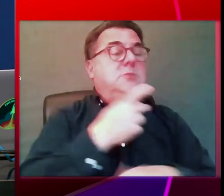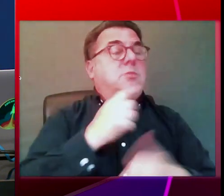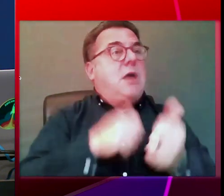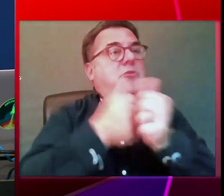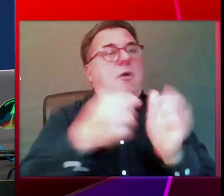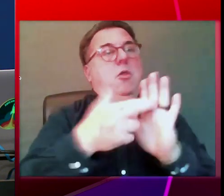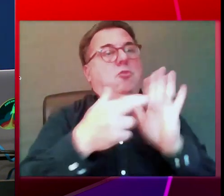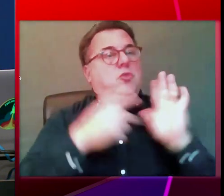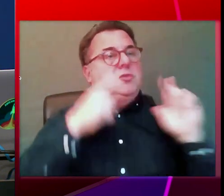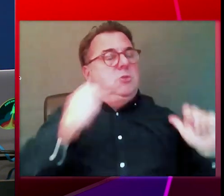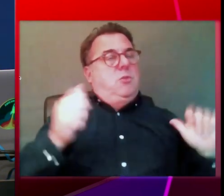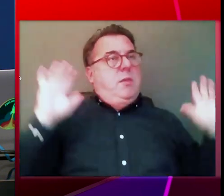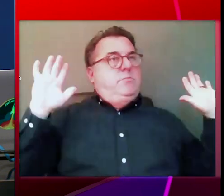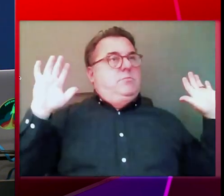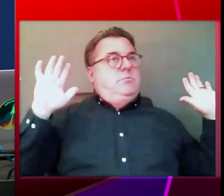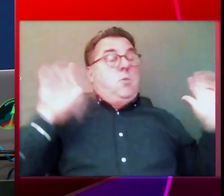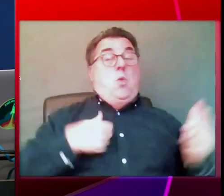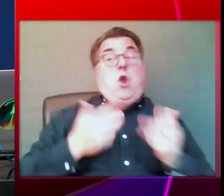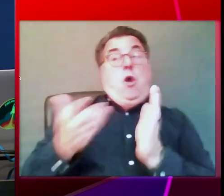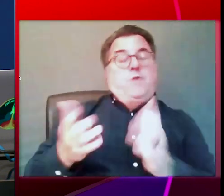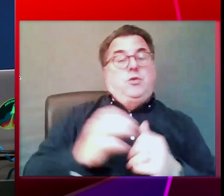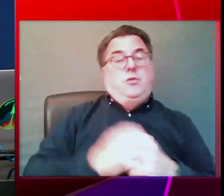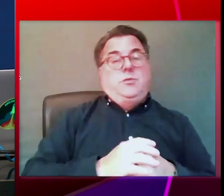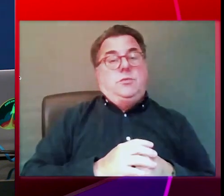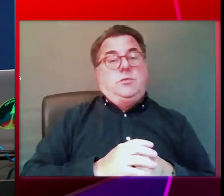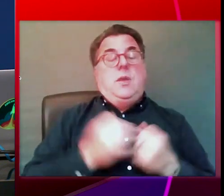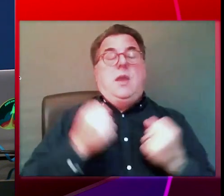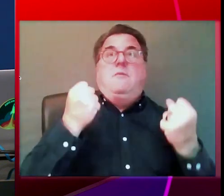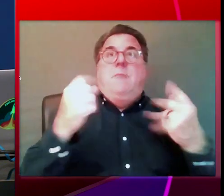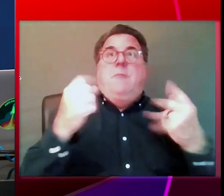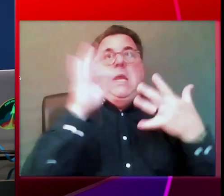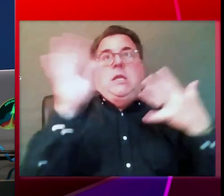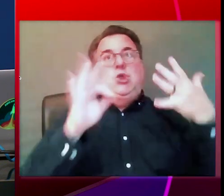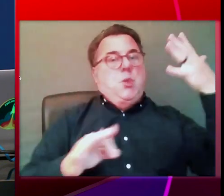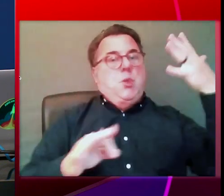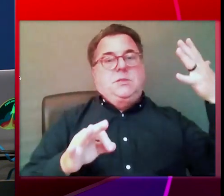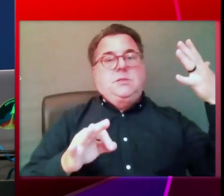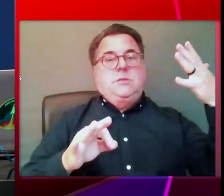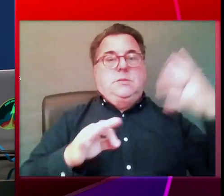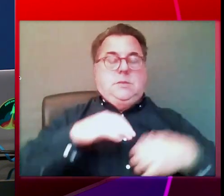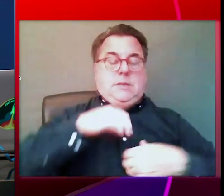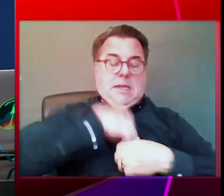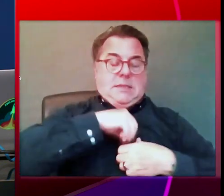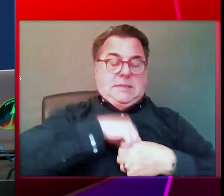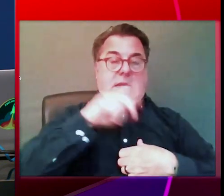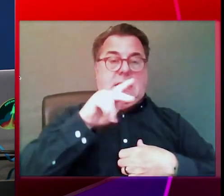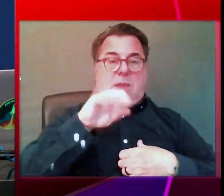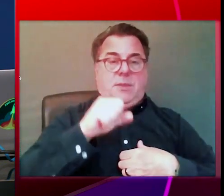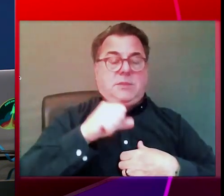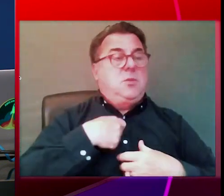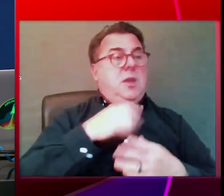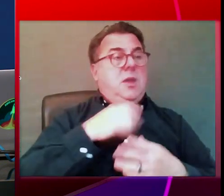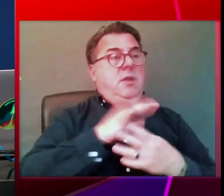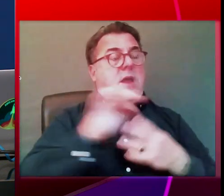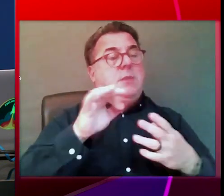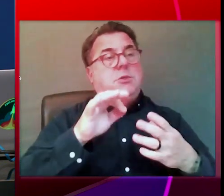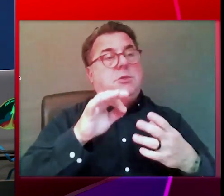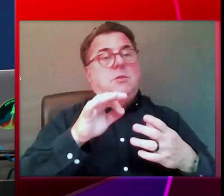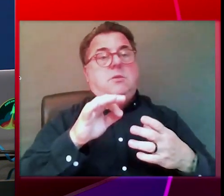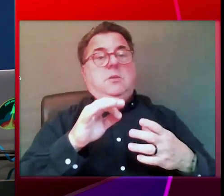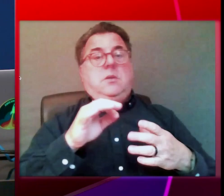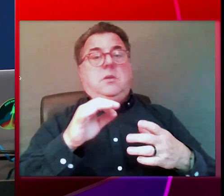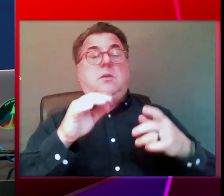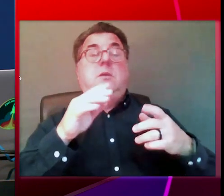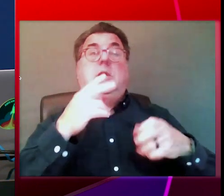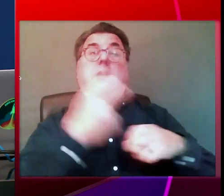So we have a lot of options that inside of KMS, we have an option, the native option called customer managed key.